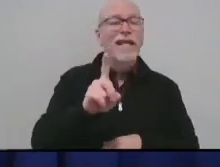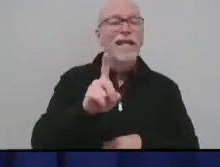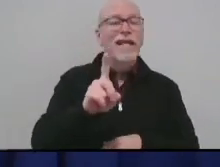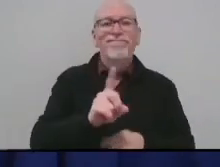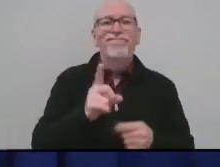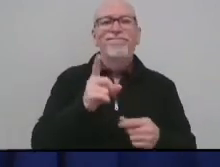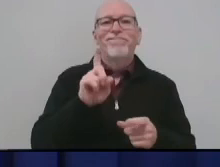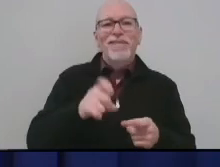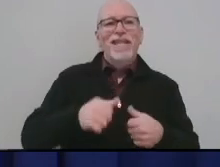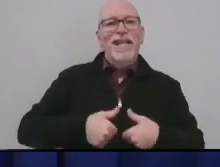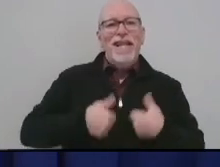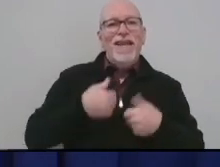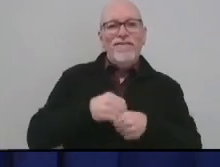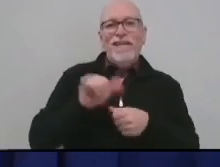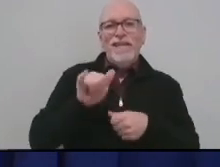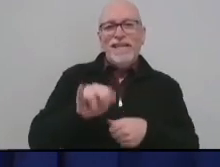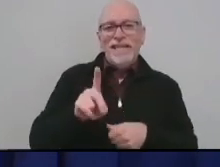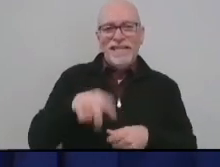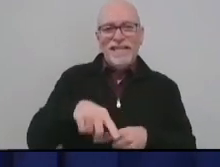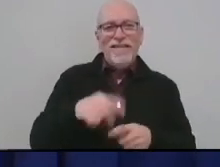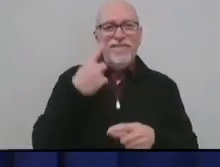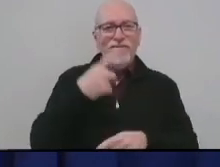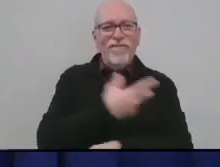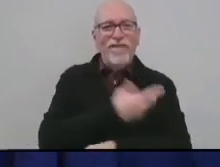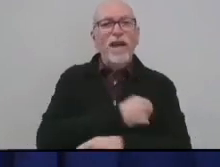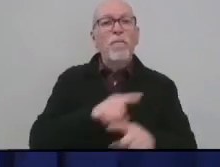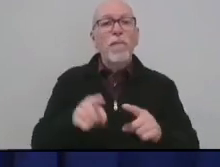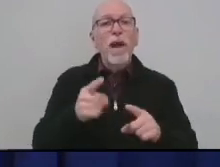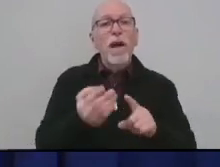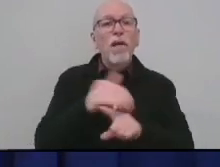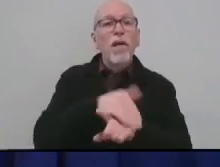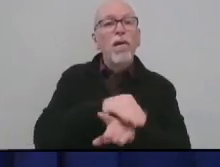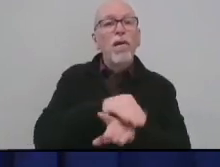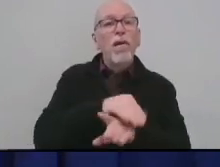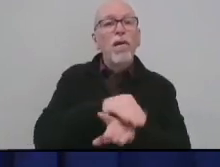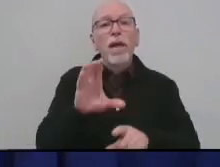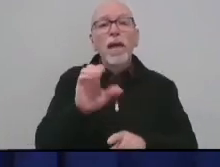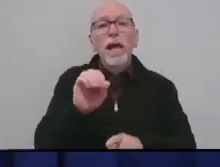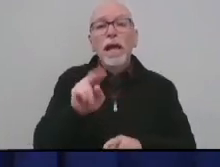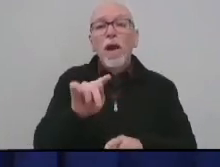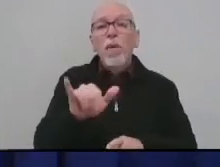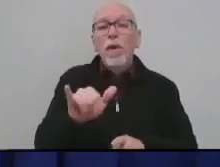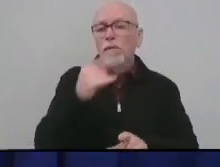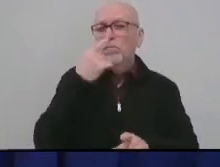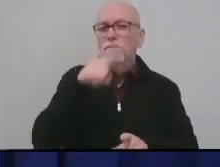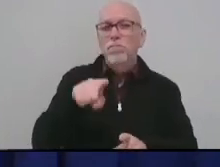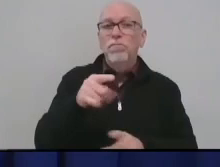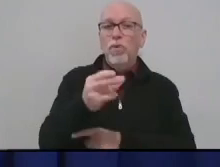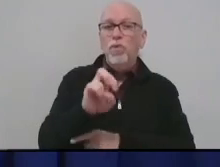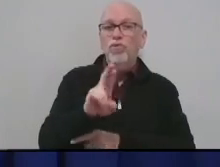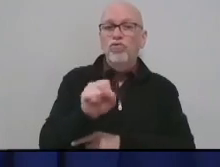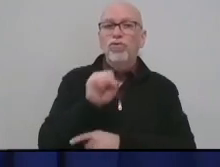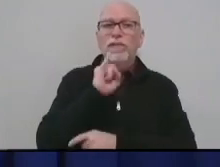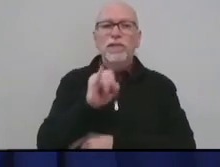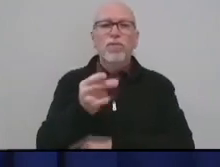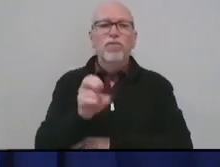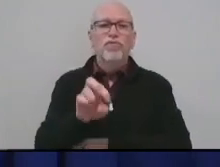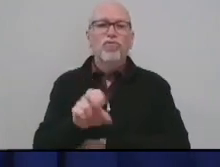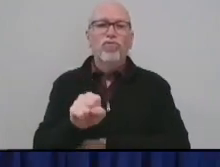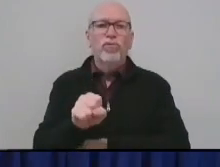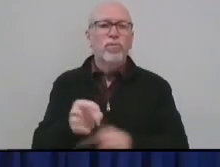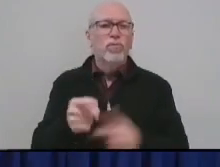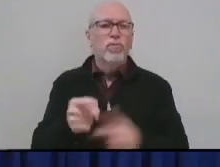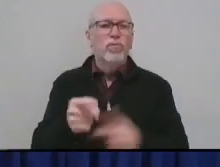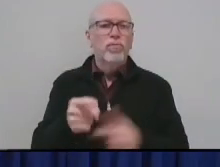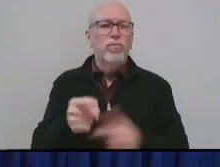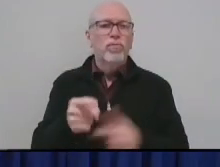potentially, to get the vaccine, we believe that wherever you go, if you're a Hoosier, you should be able to get the vaccine.